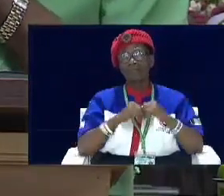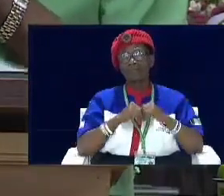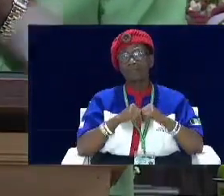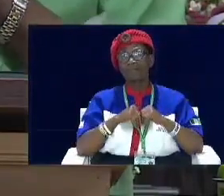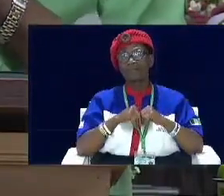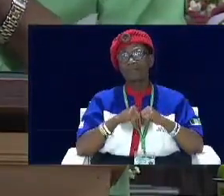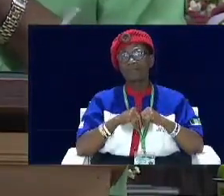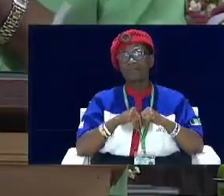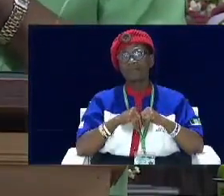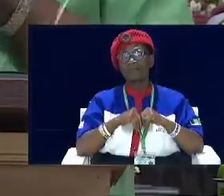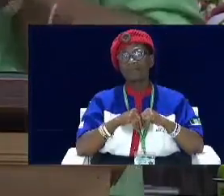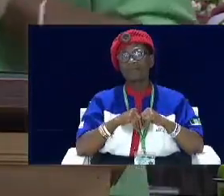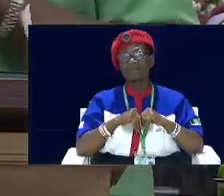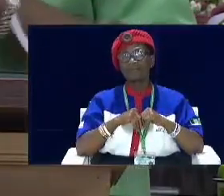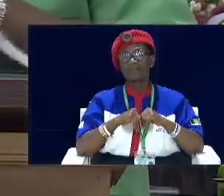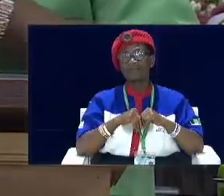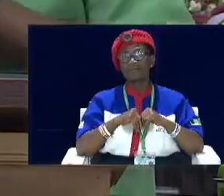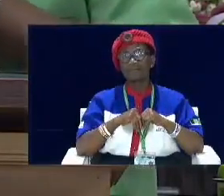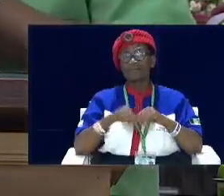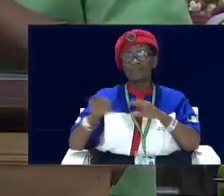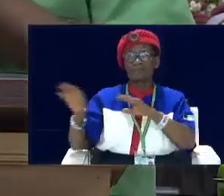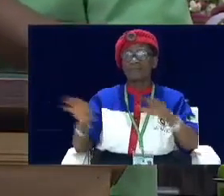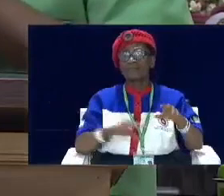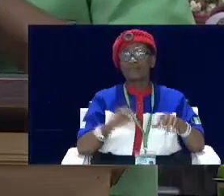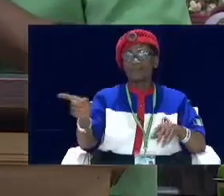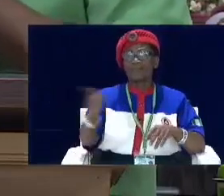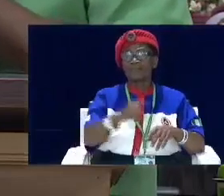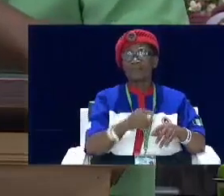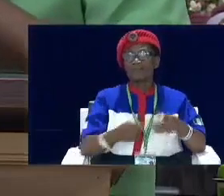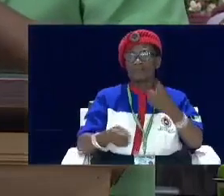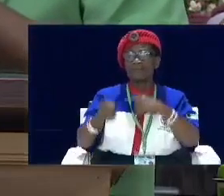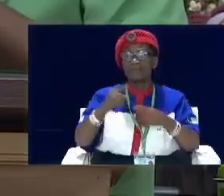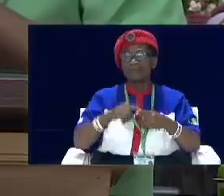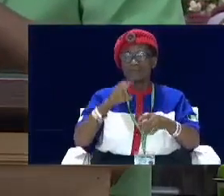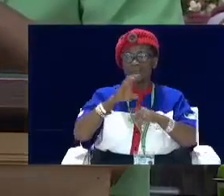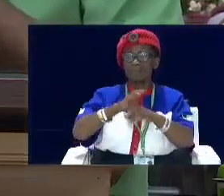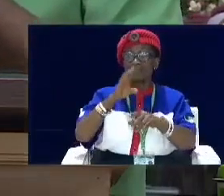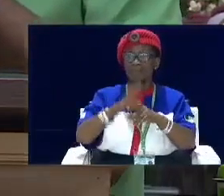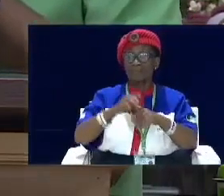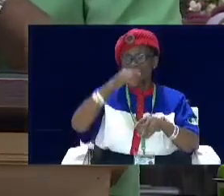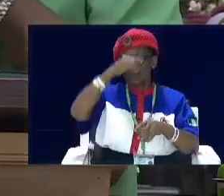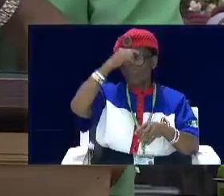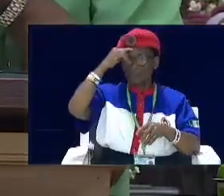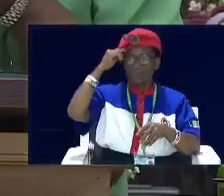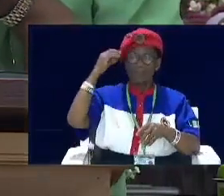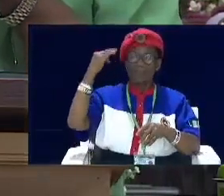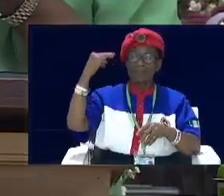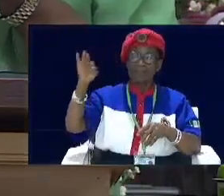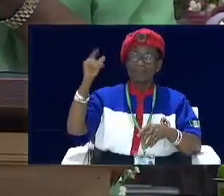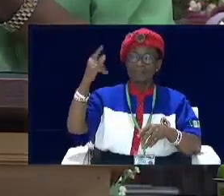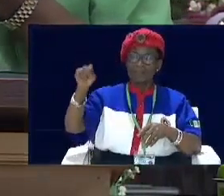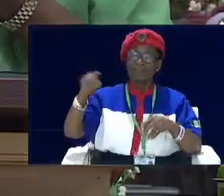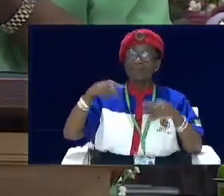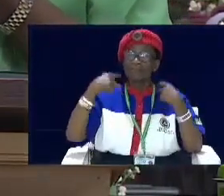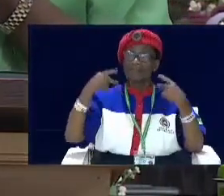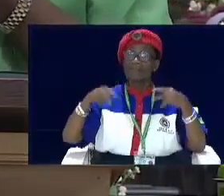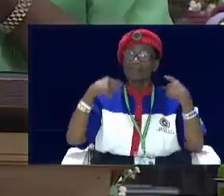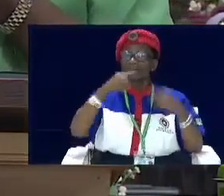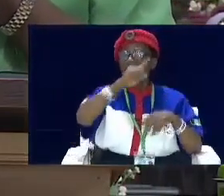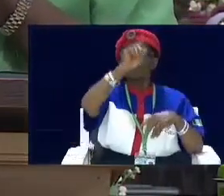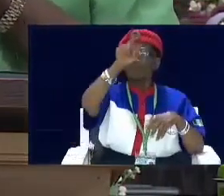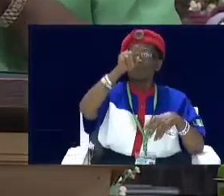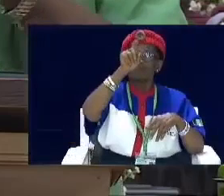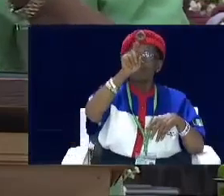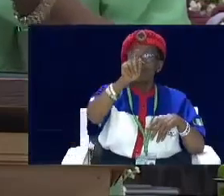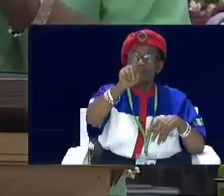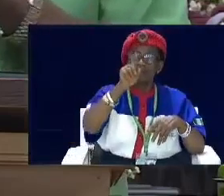Ọlọ́run dá wọn fún ni. Do you come to church because of the pastor? Ṣé àlùfáà lẹ wá sí ilé ìjọsìn ni?